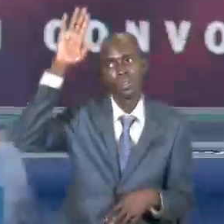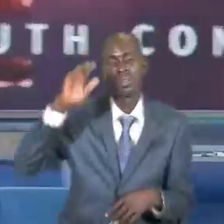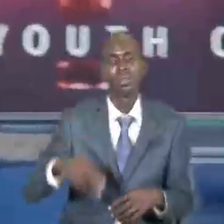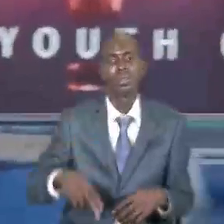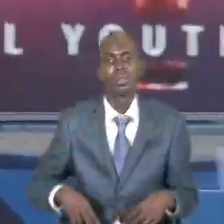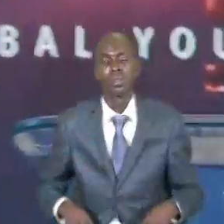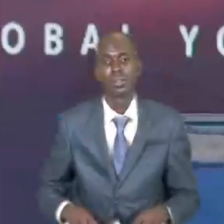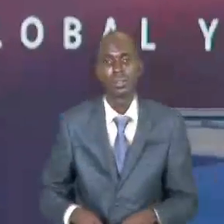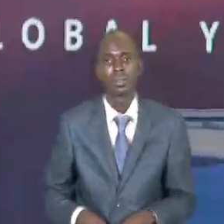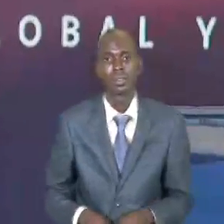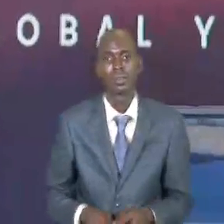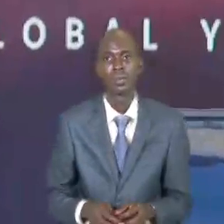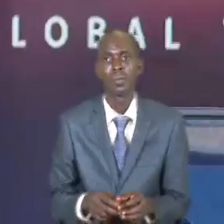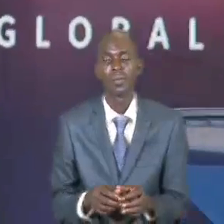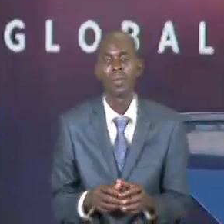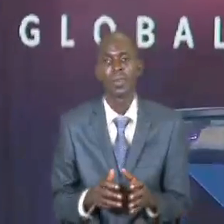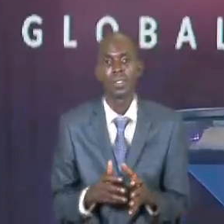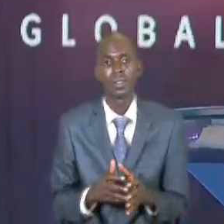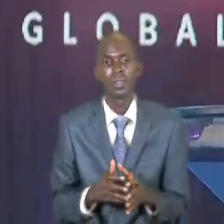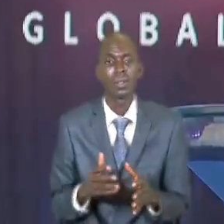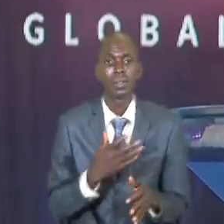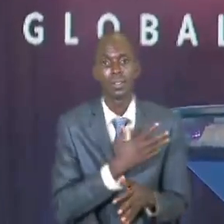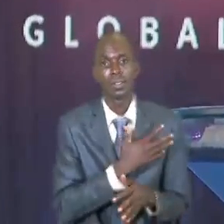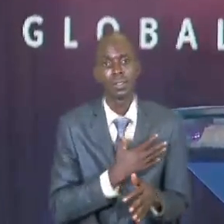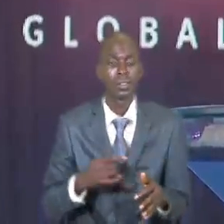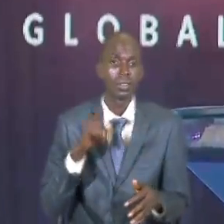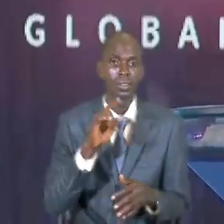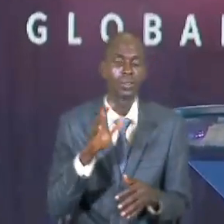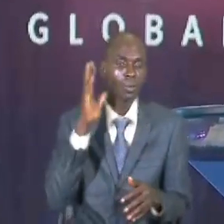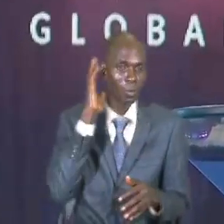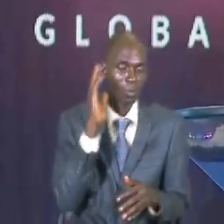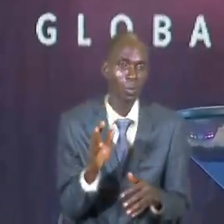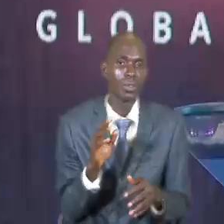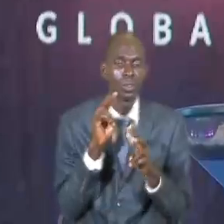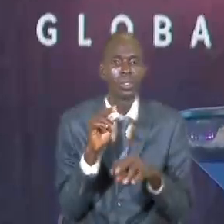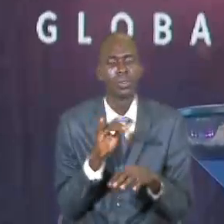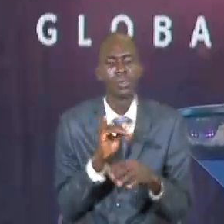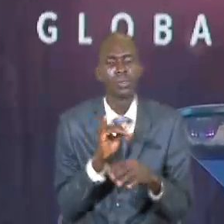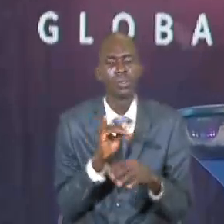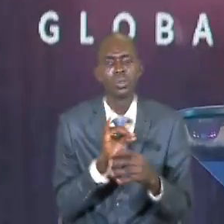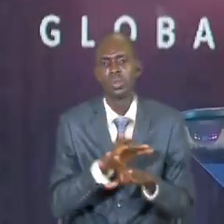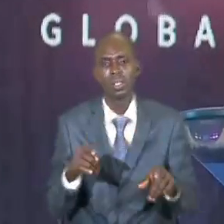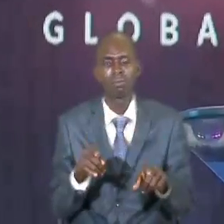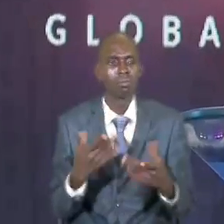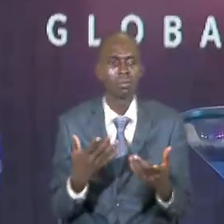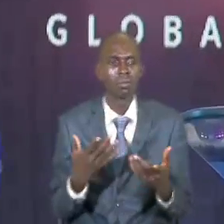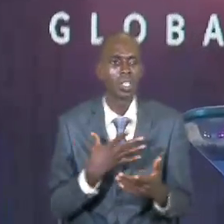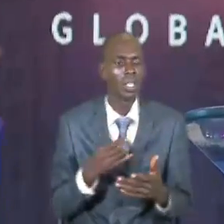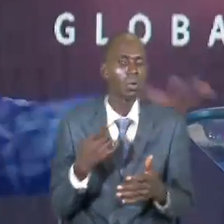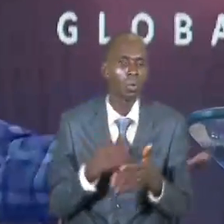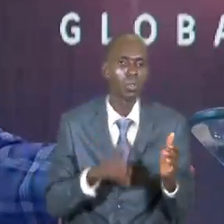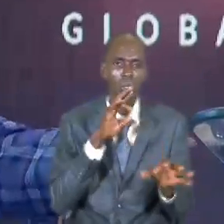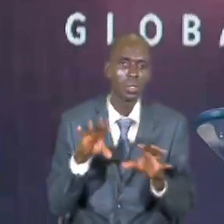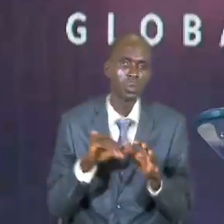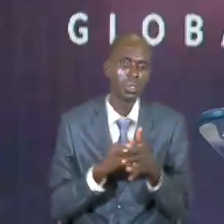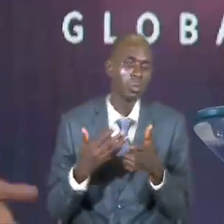at your life. I don't like this past life. I don't like what I've been. I don't like the direction I've been going.